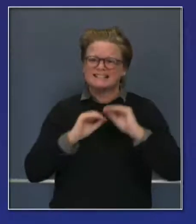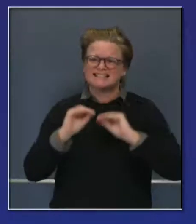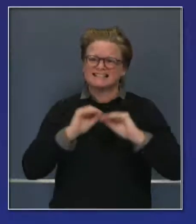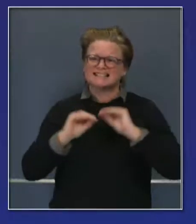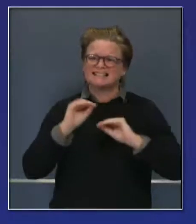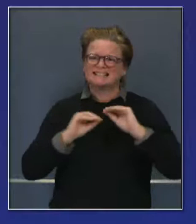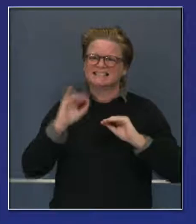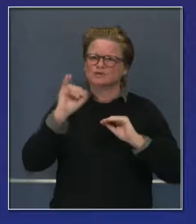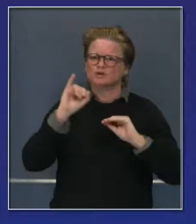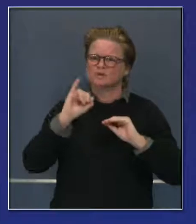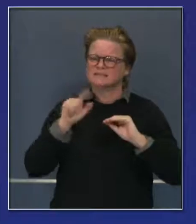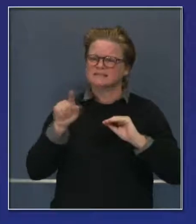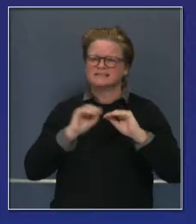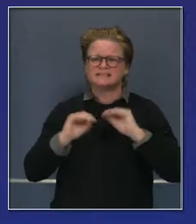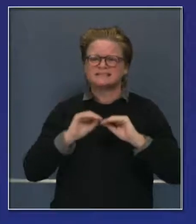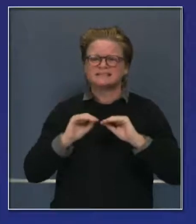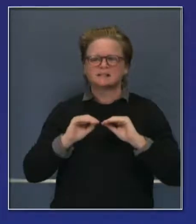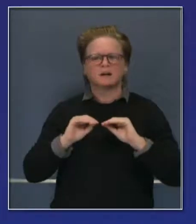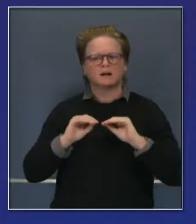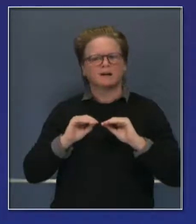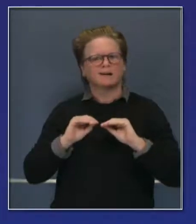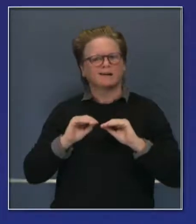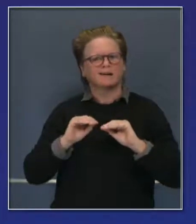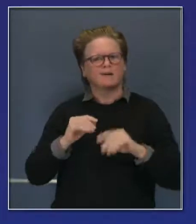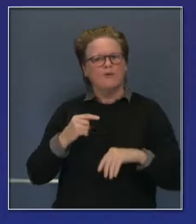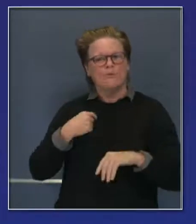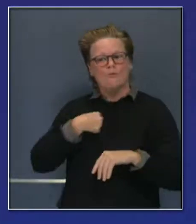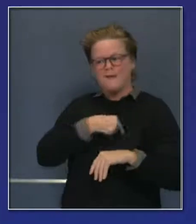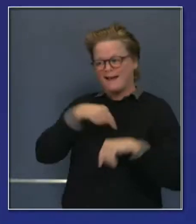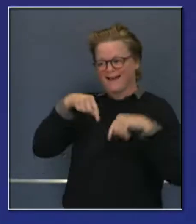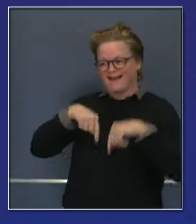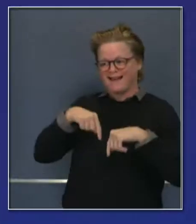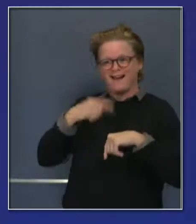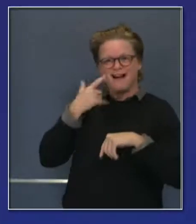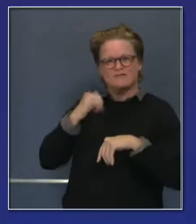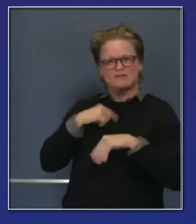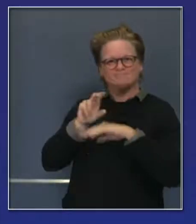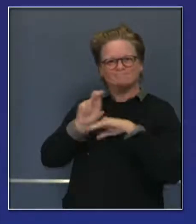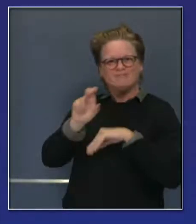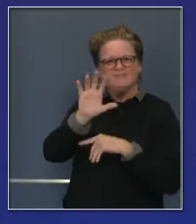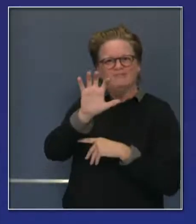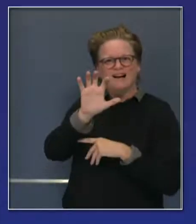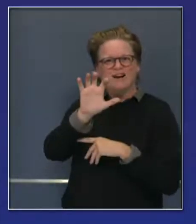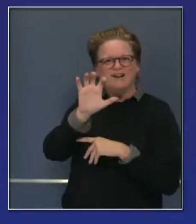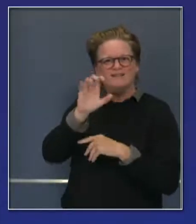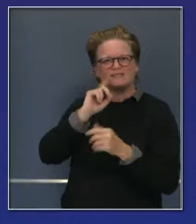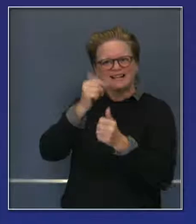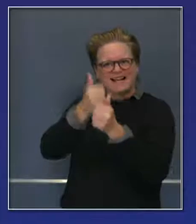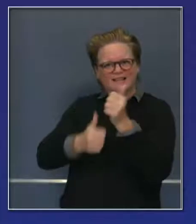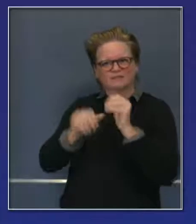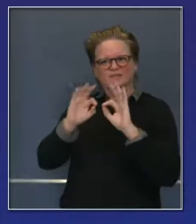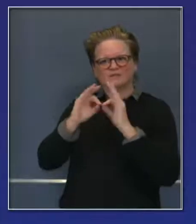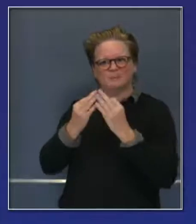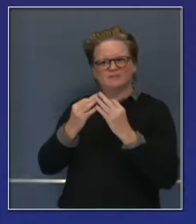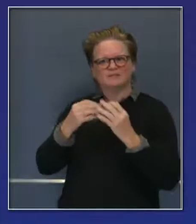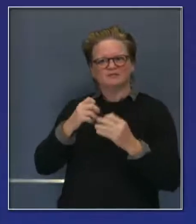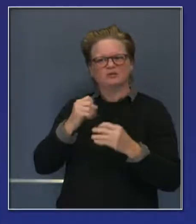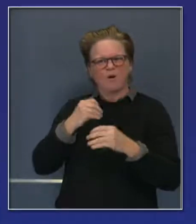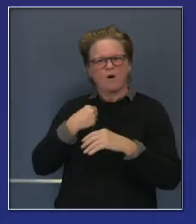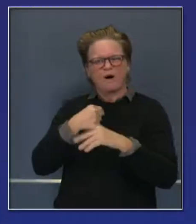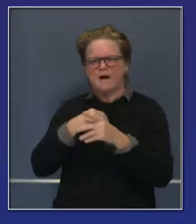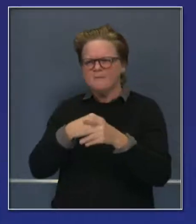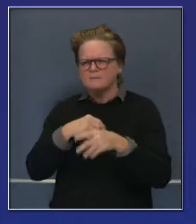a year to lower their healthcare costs, to make it more affordable. But what's happened? Things have worked pretty well in